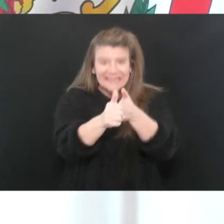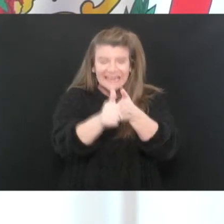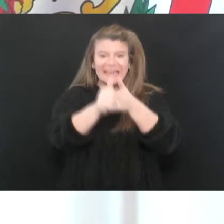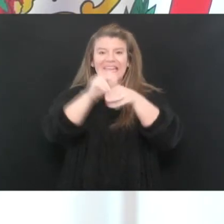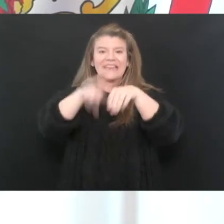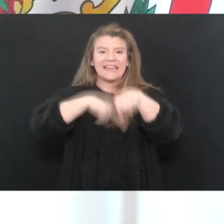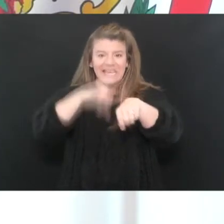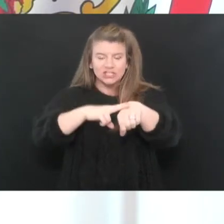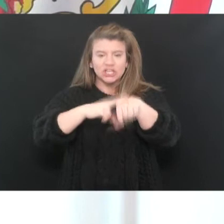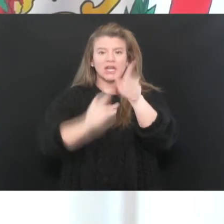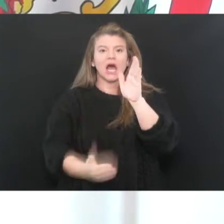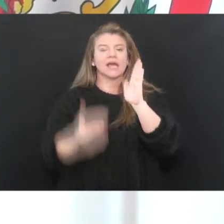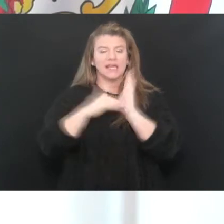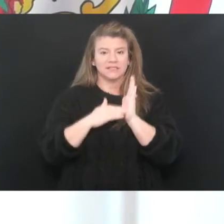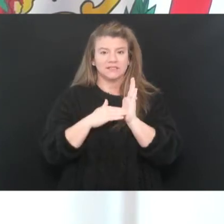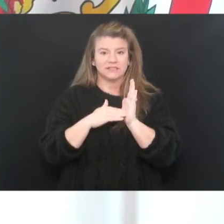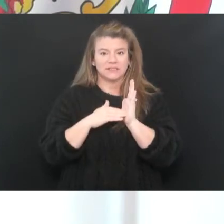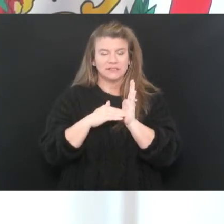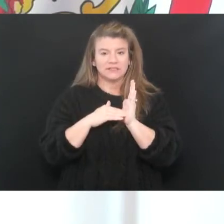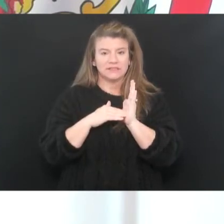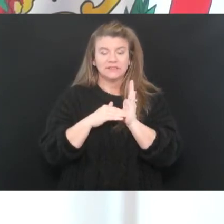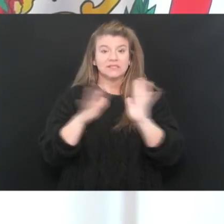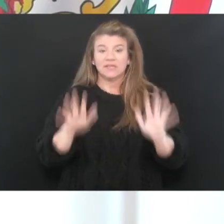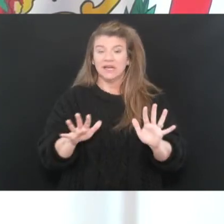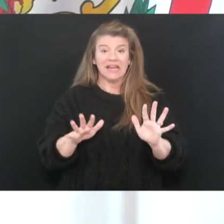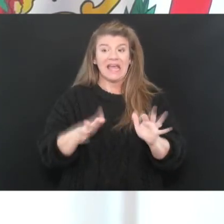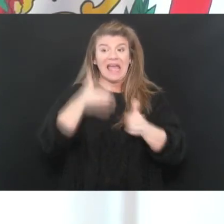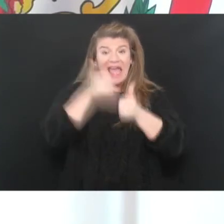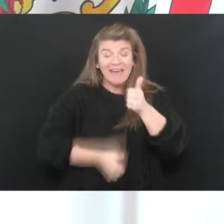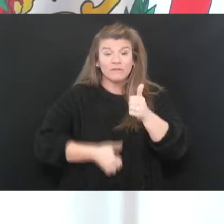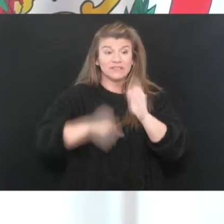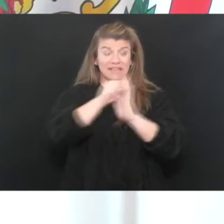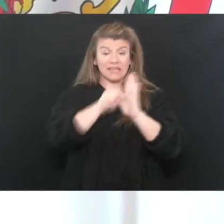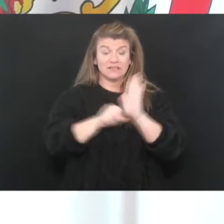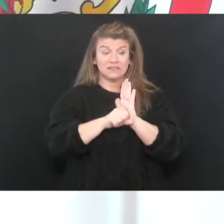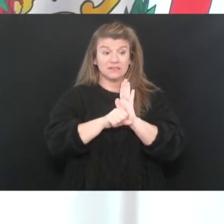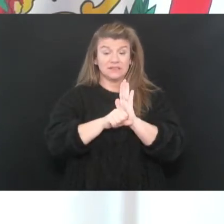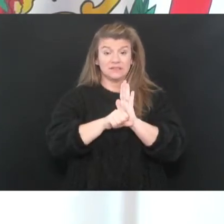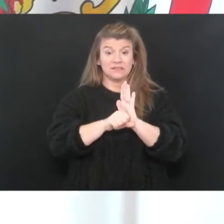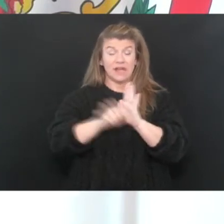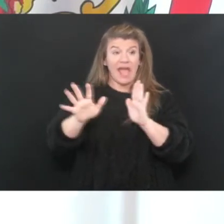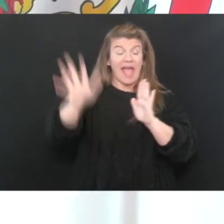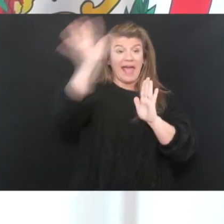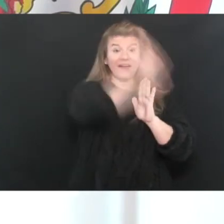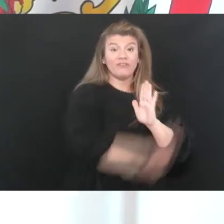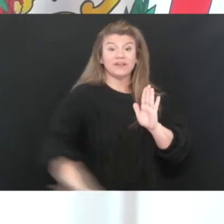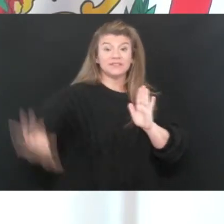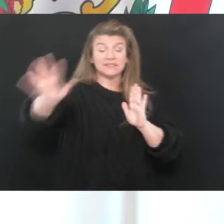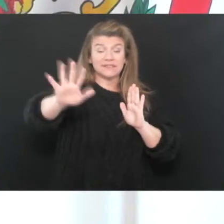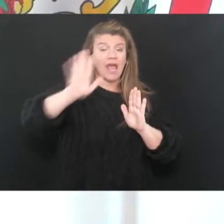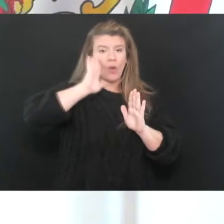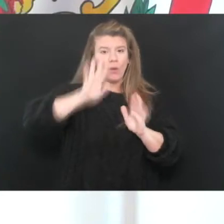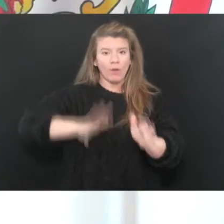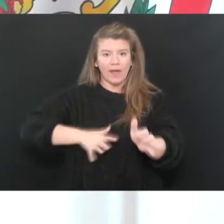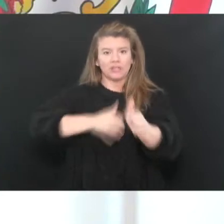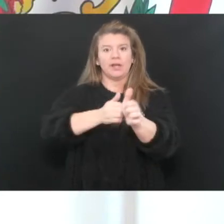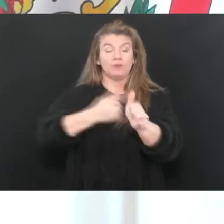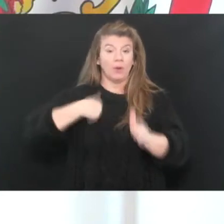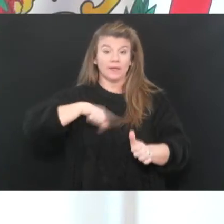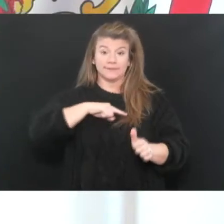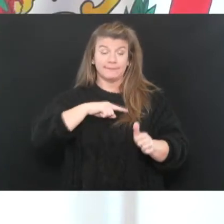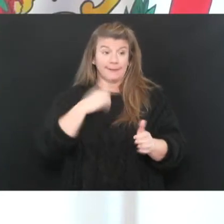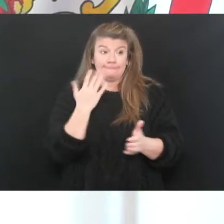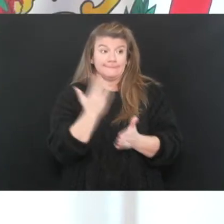nation again. Every single state will absolutely catch up to West Virginia at some